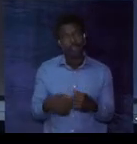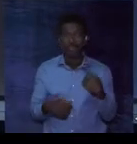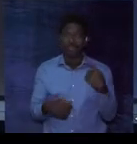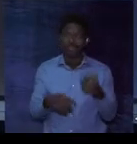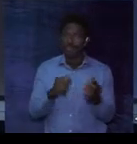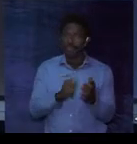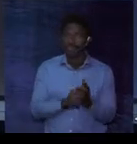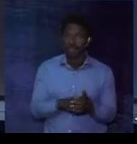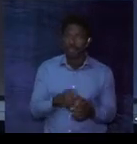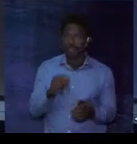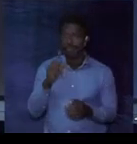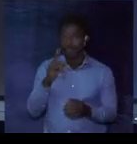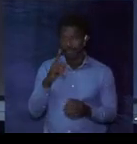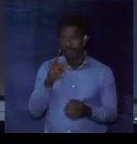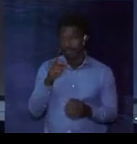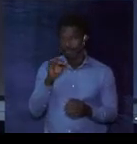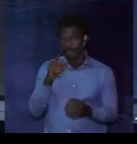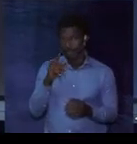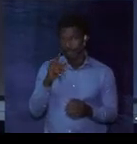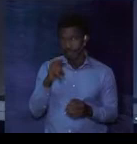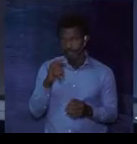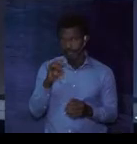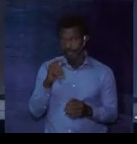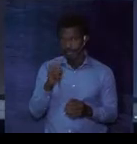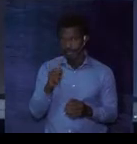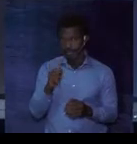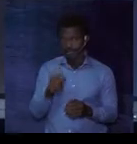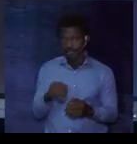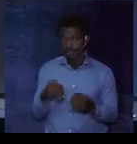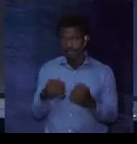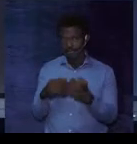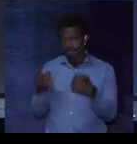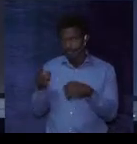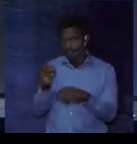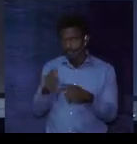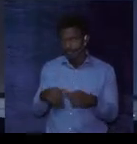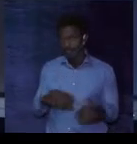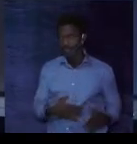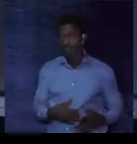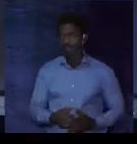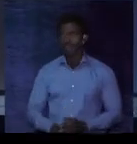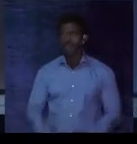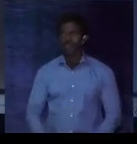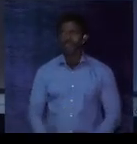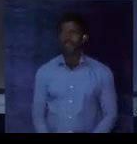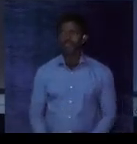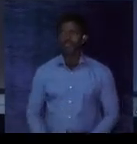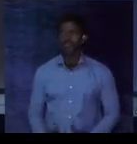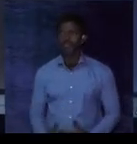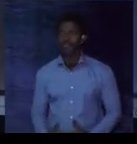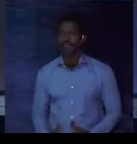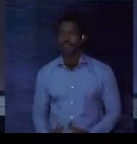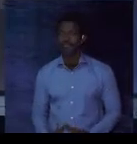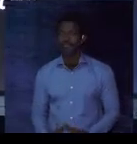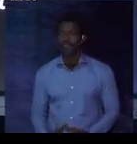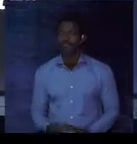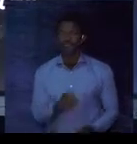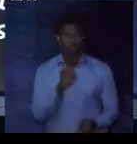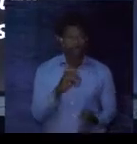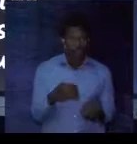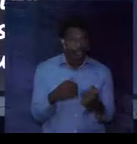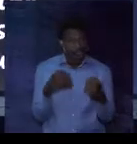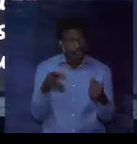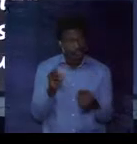for the ones count. That's 3 digits from the right. So you have this one, and this one. So you move them to the side, as you'll